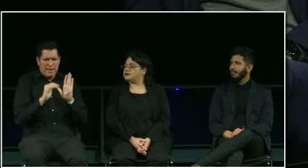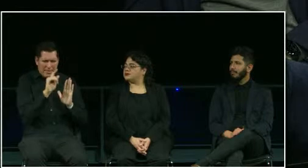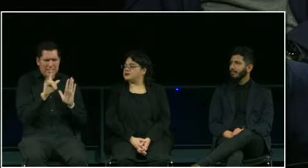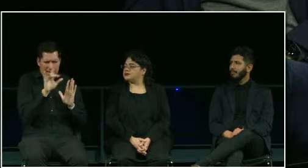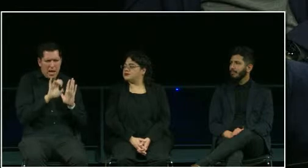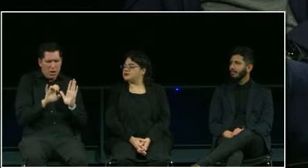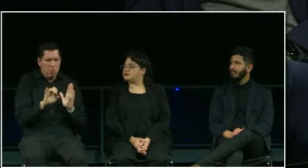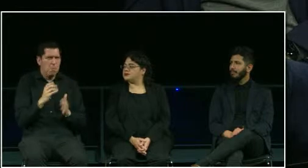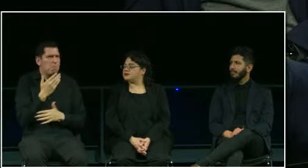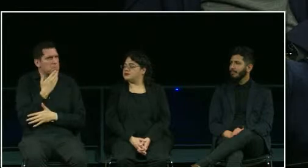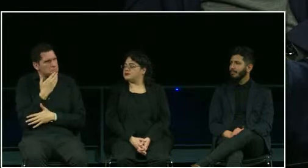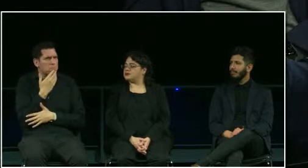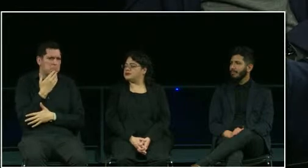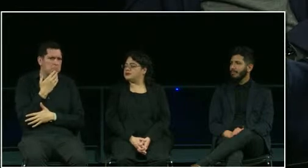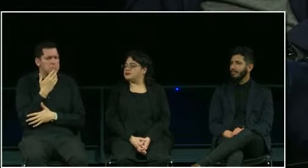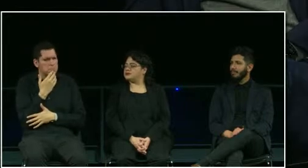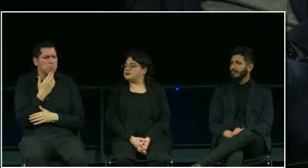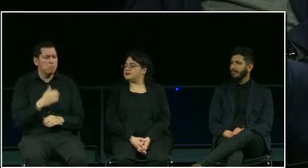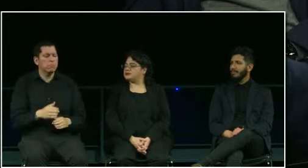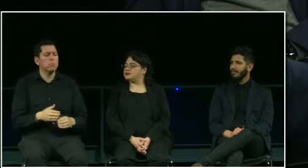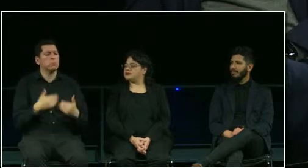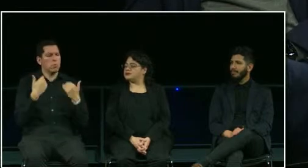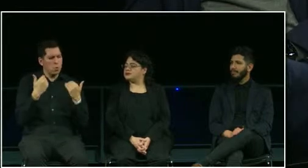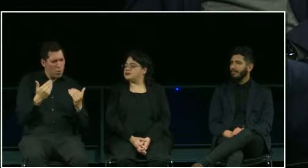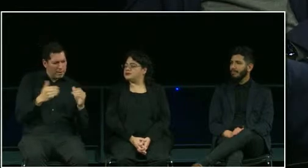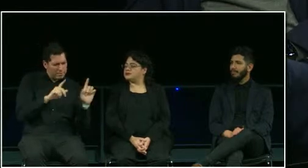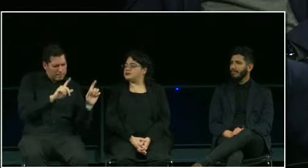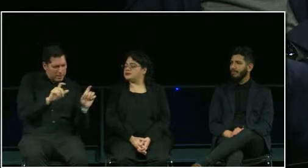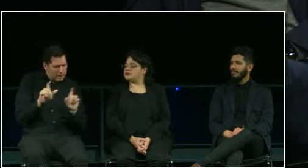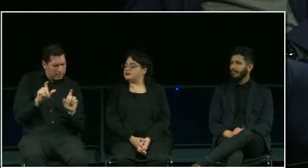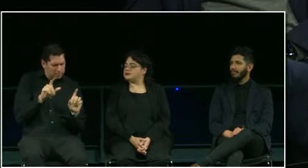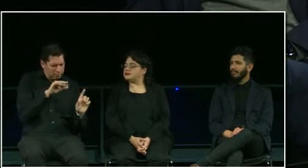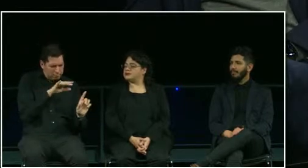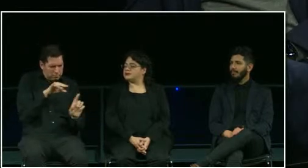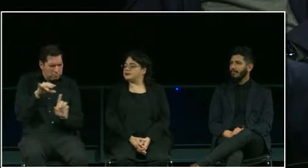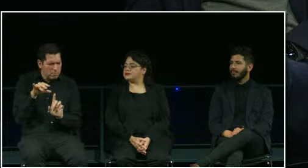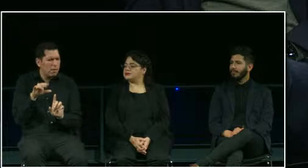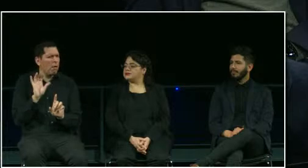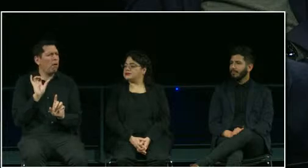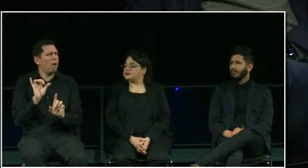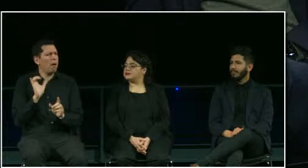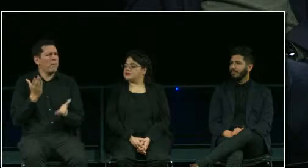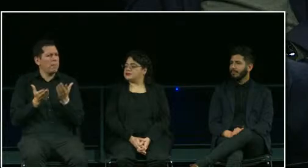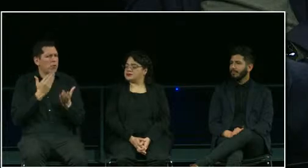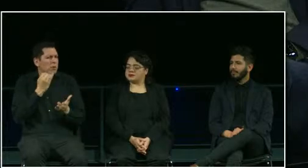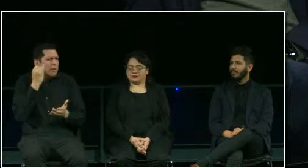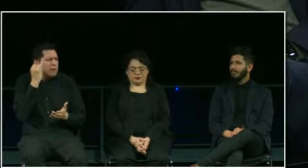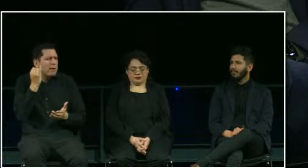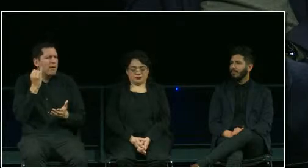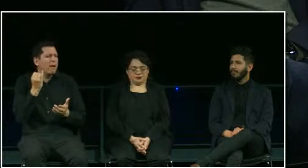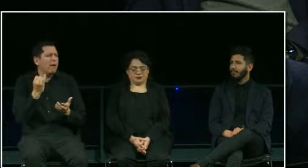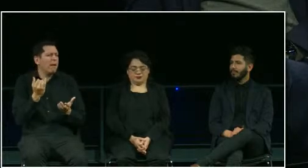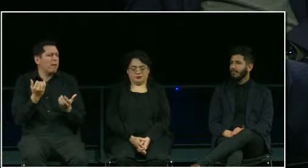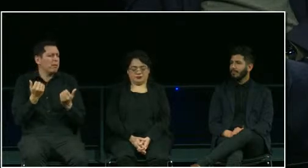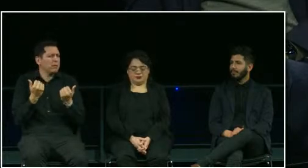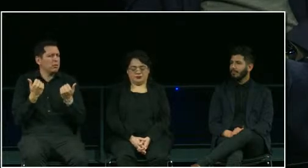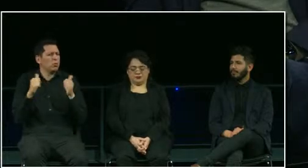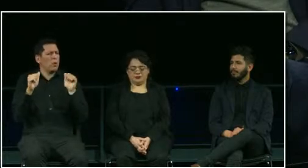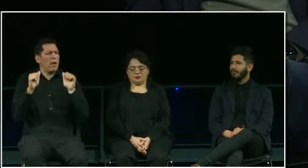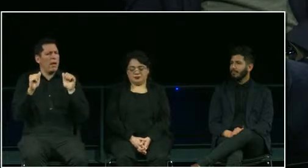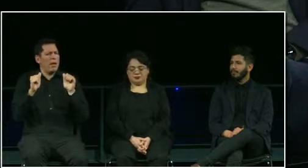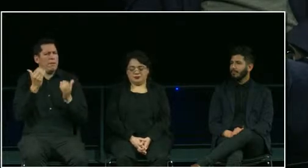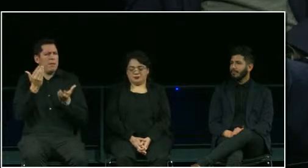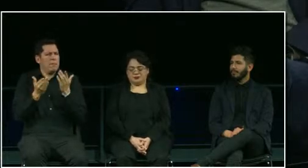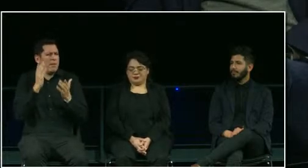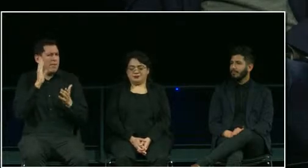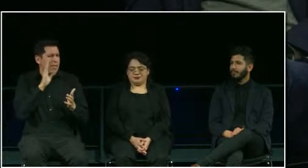then in execution, we thought, it'd be great, once again, like, you do stuff that you think is